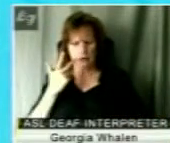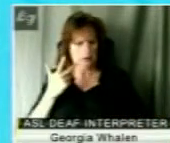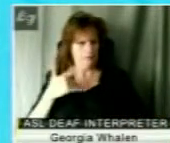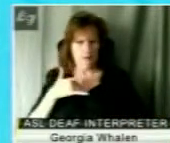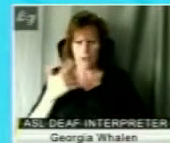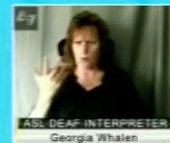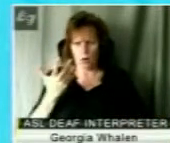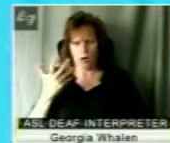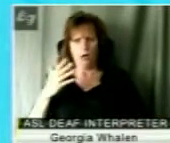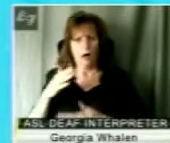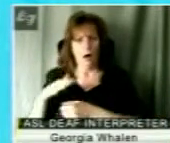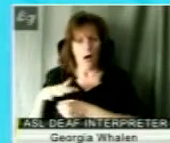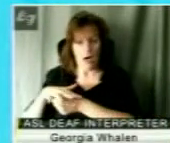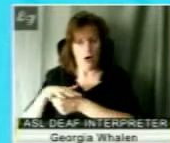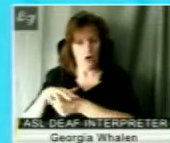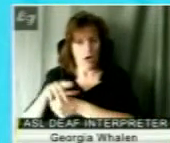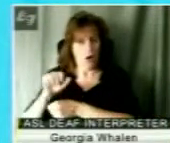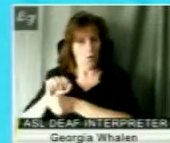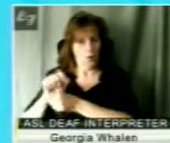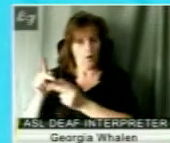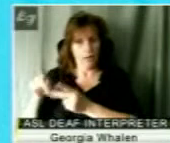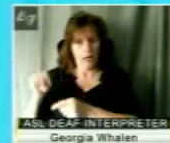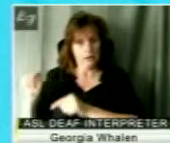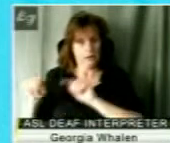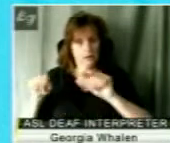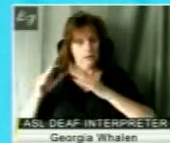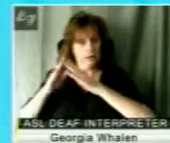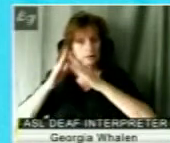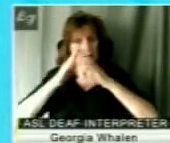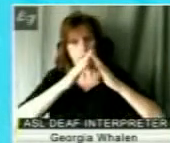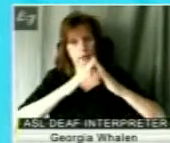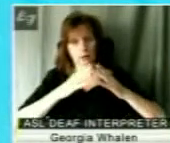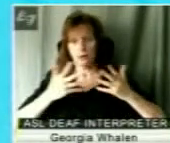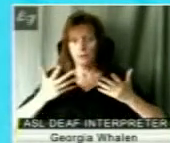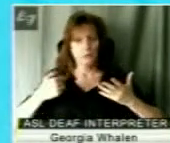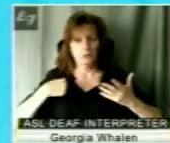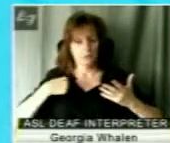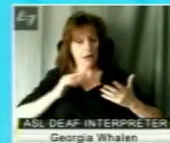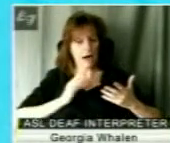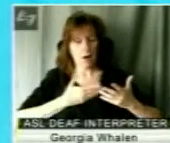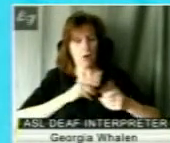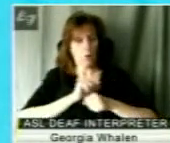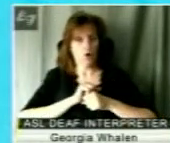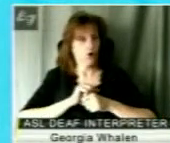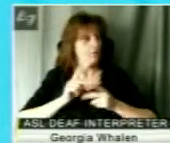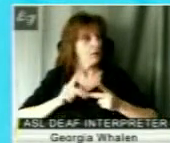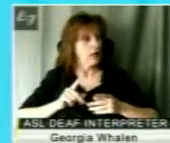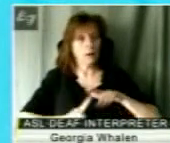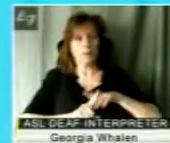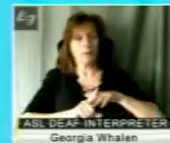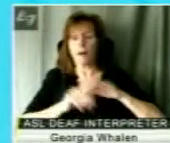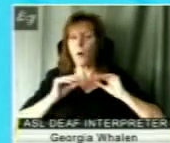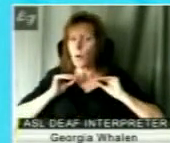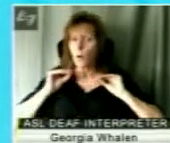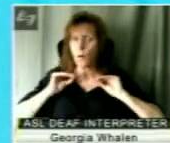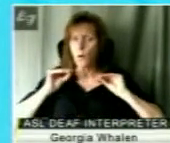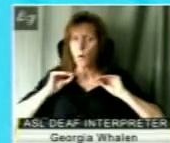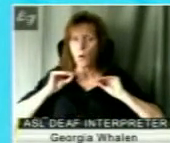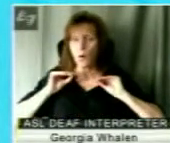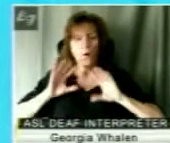lot of workplace-based outbreaks. We don't have that. We happen to have this piece of it. So we keep reaching out and looking